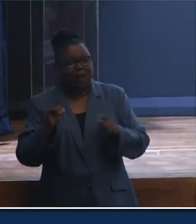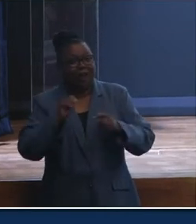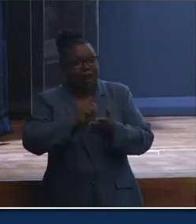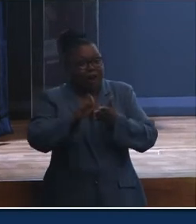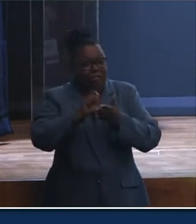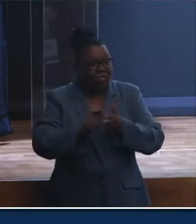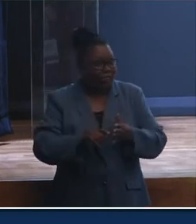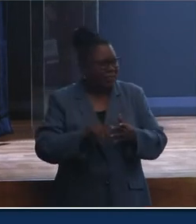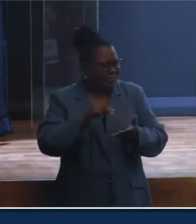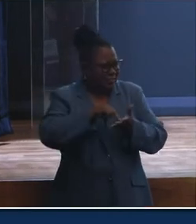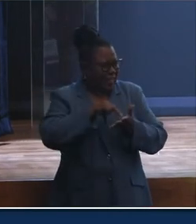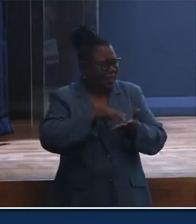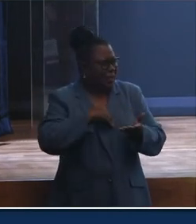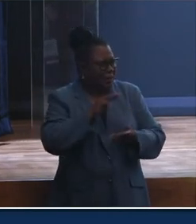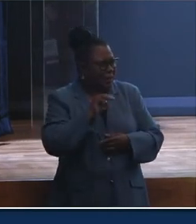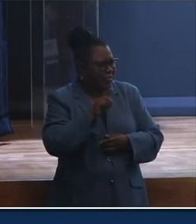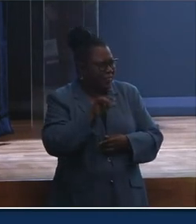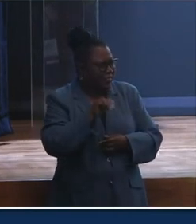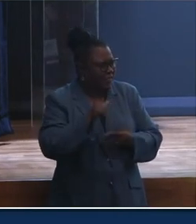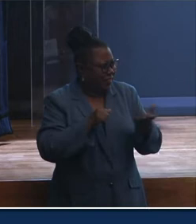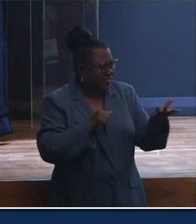Author. Stand up, Melissa.